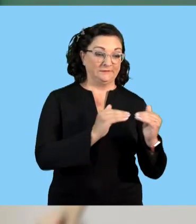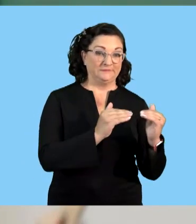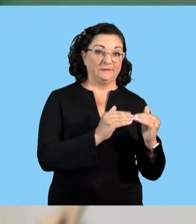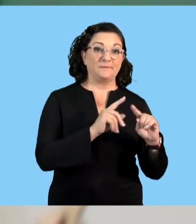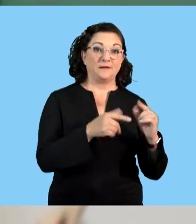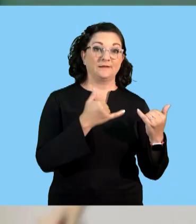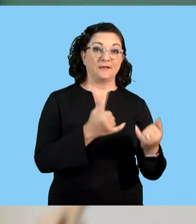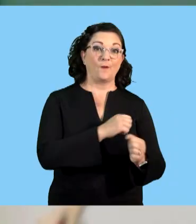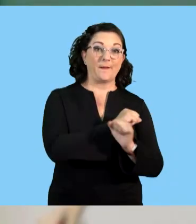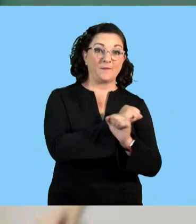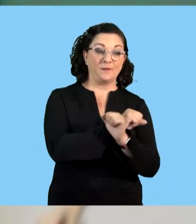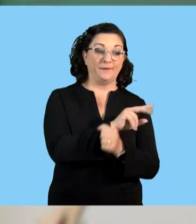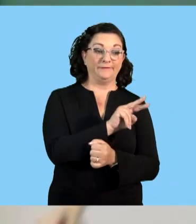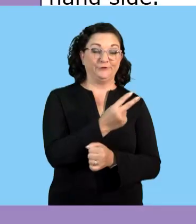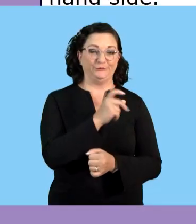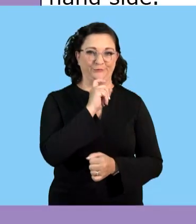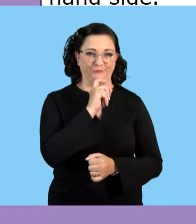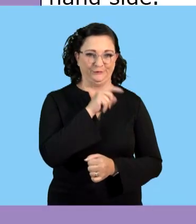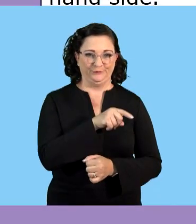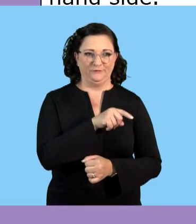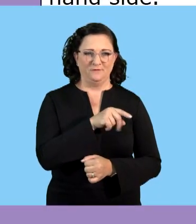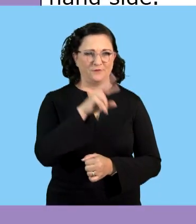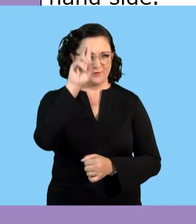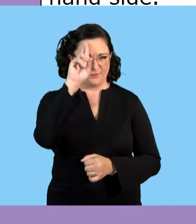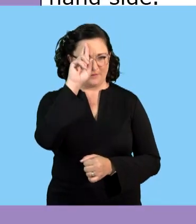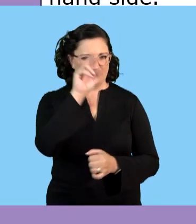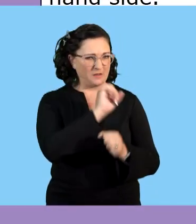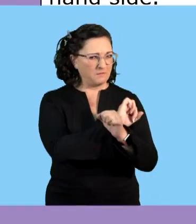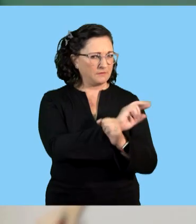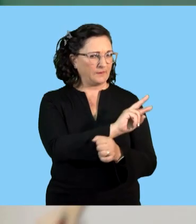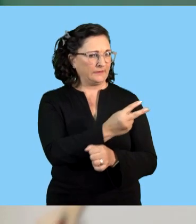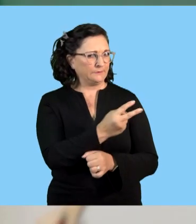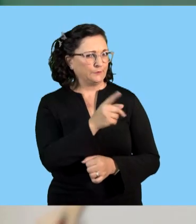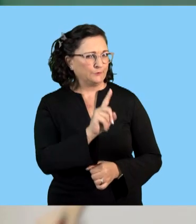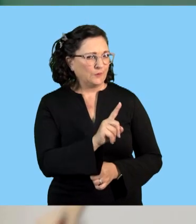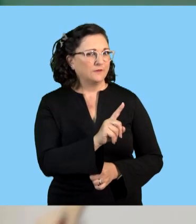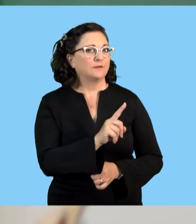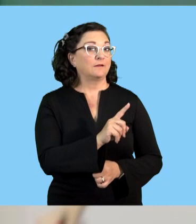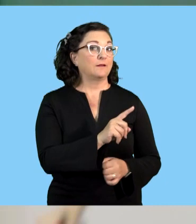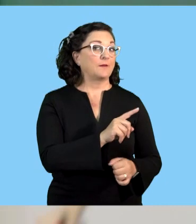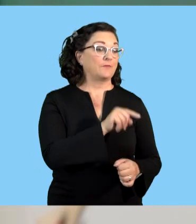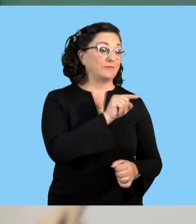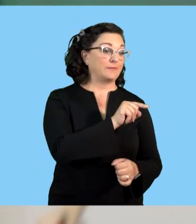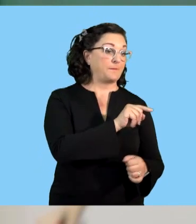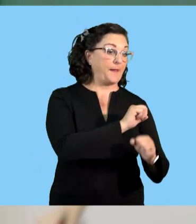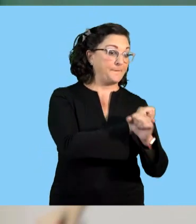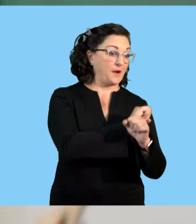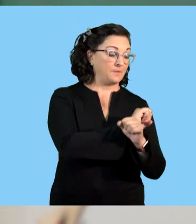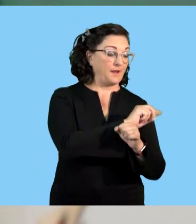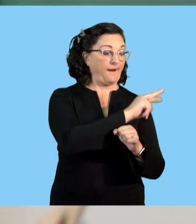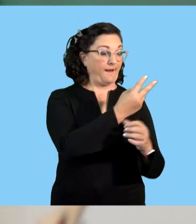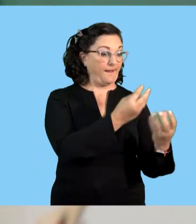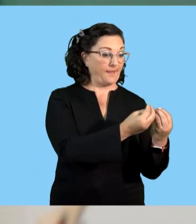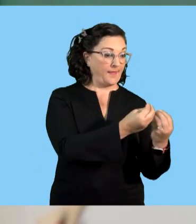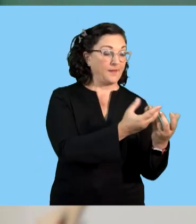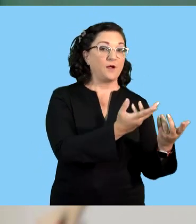the multiplicative inverse. Now remember what the multiplicative inverse is. It's the one where we're multiplying with another number and the